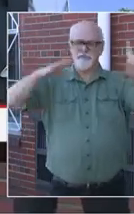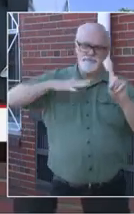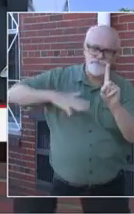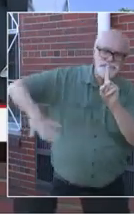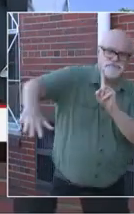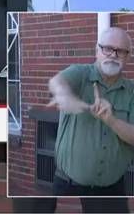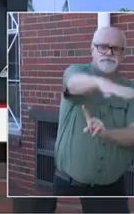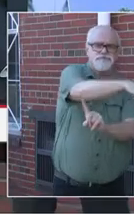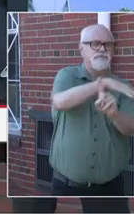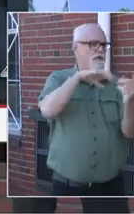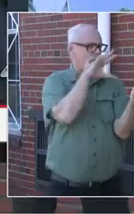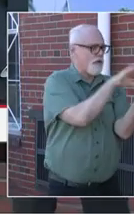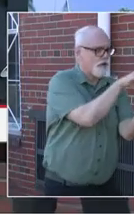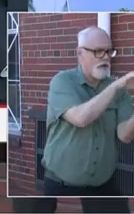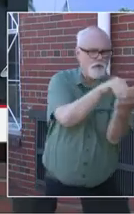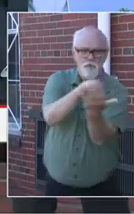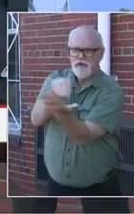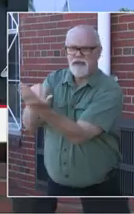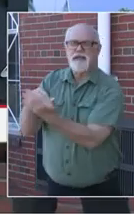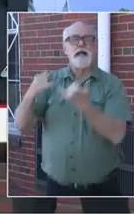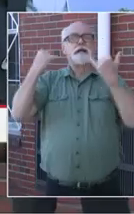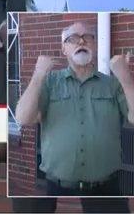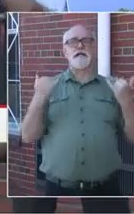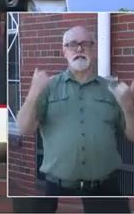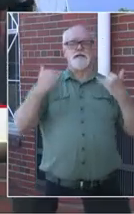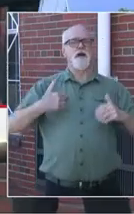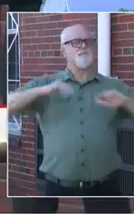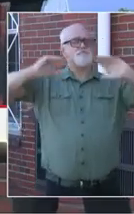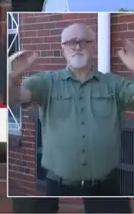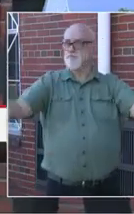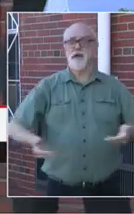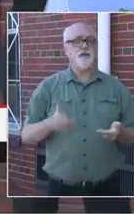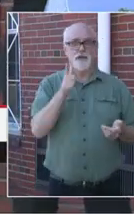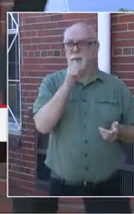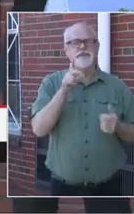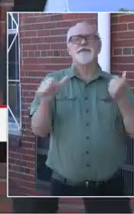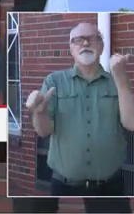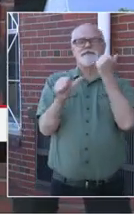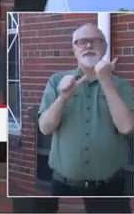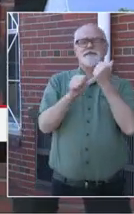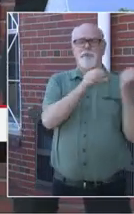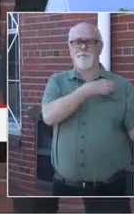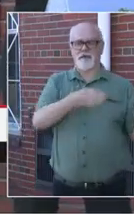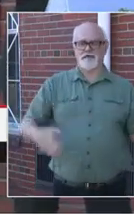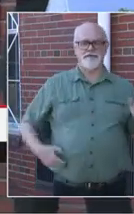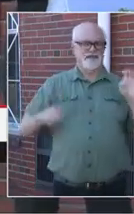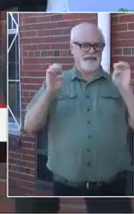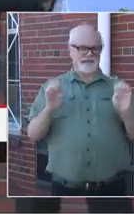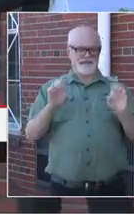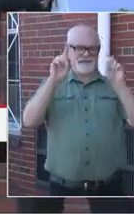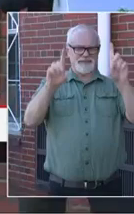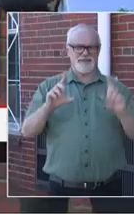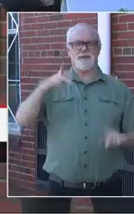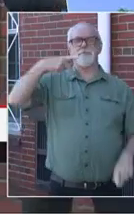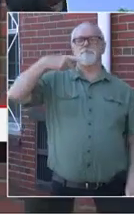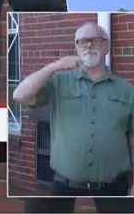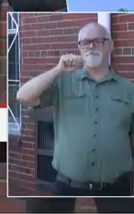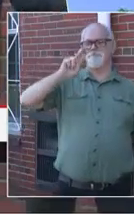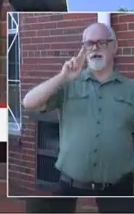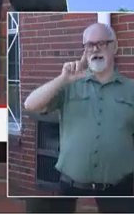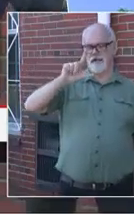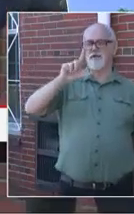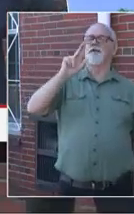is my pleasure to now welcome to the podium Deputy Mayor of Education, Paul Kine.